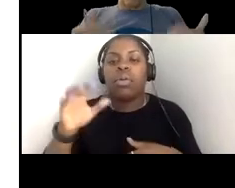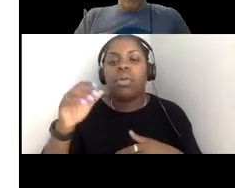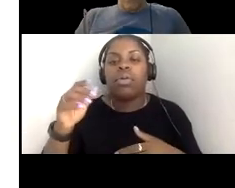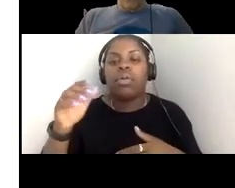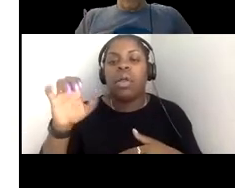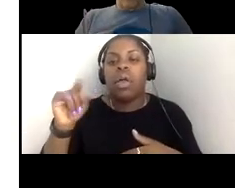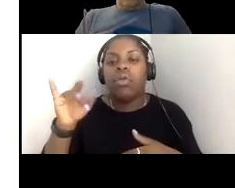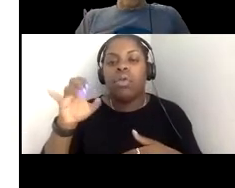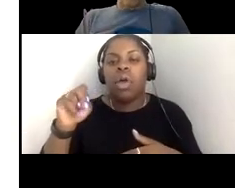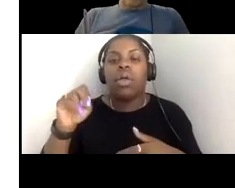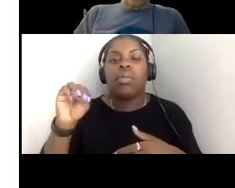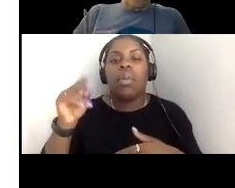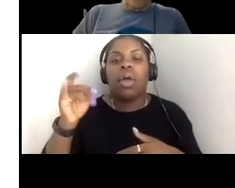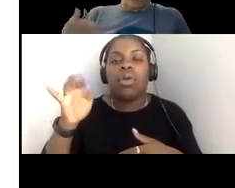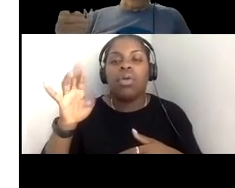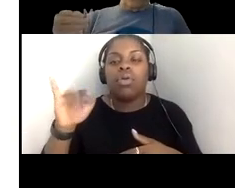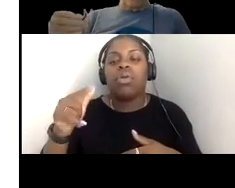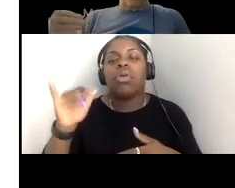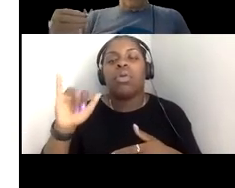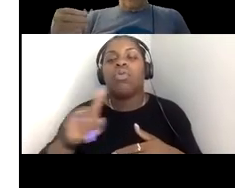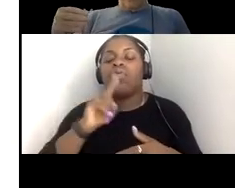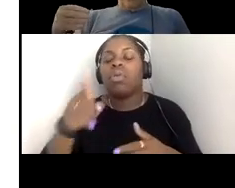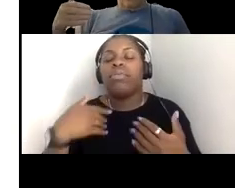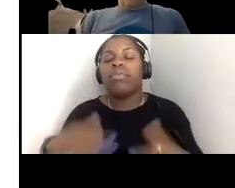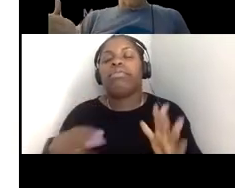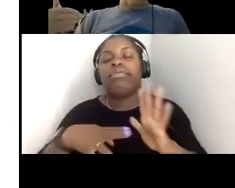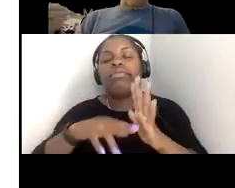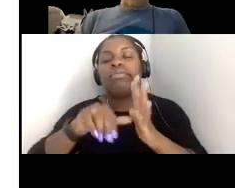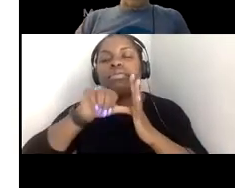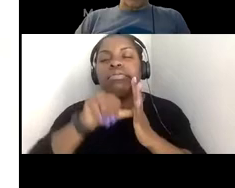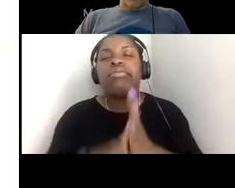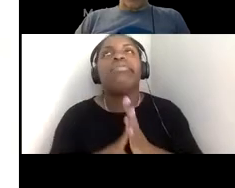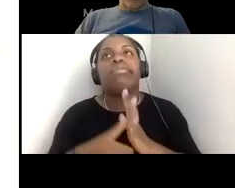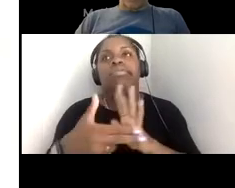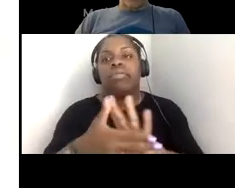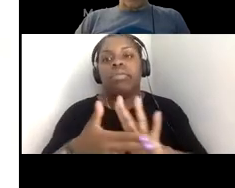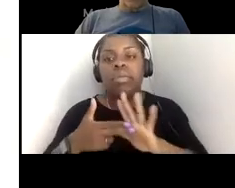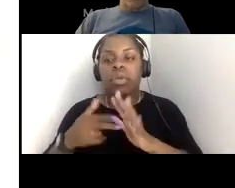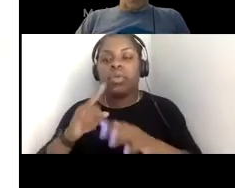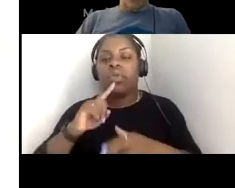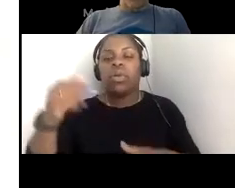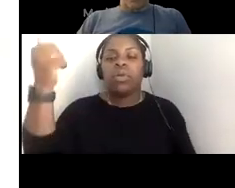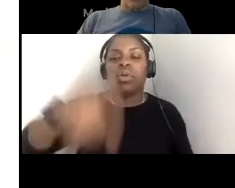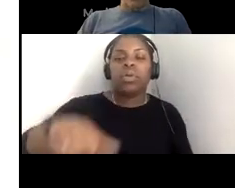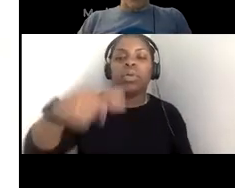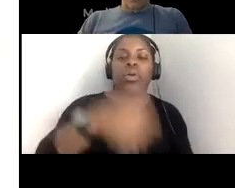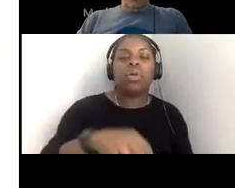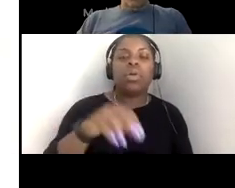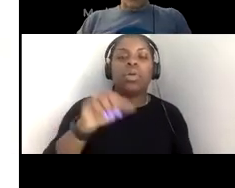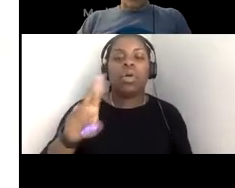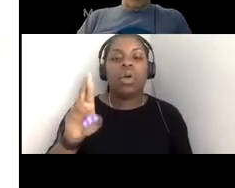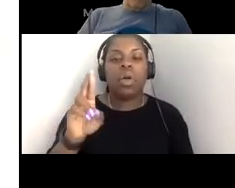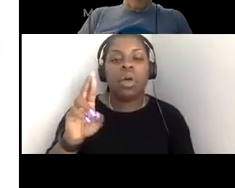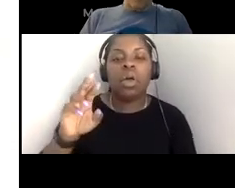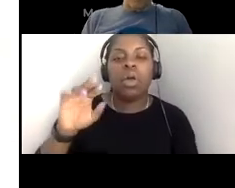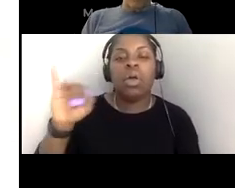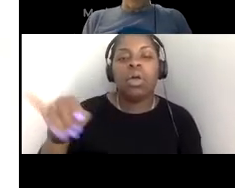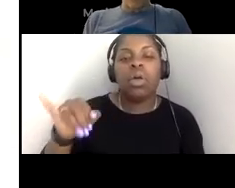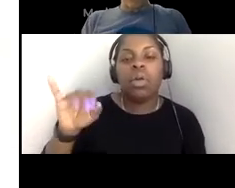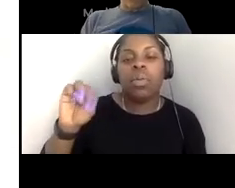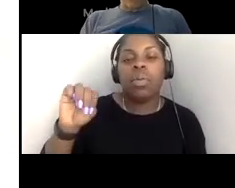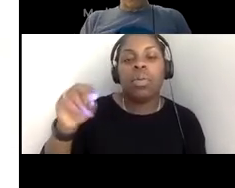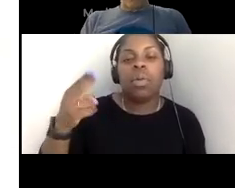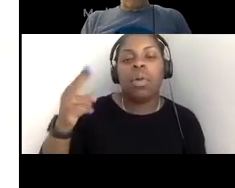mean, one of the highlights of people who are resisting electronic monitoring is Mohawk Johnson, who's been on a